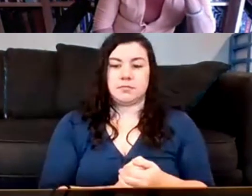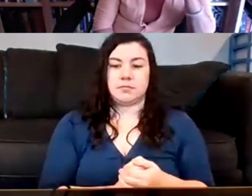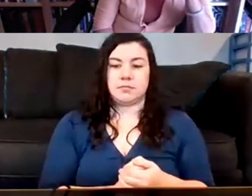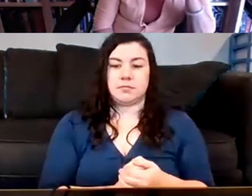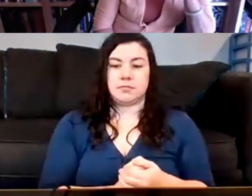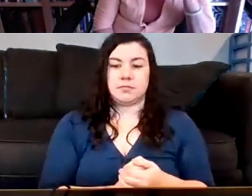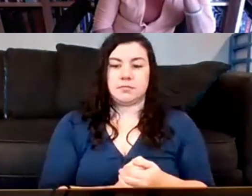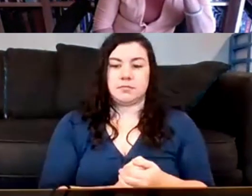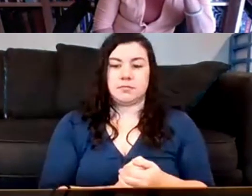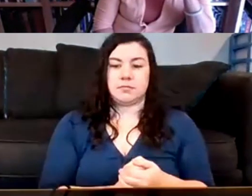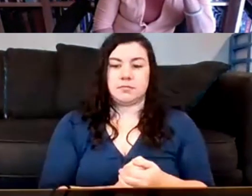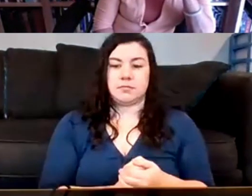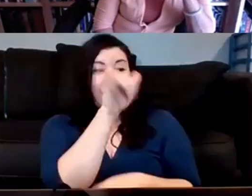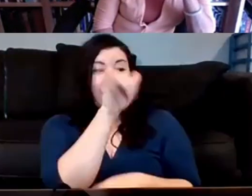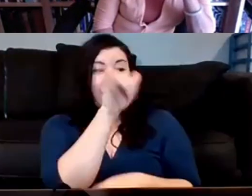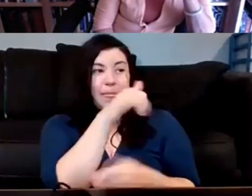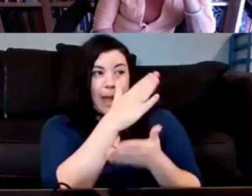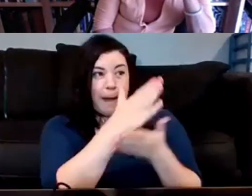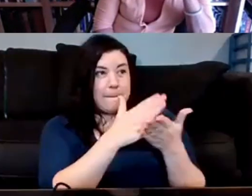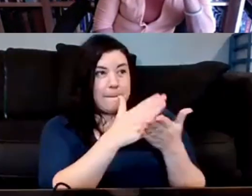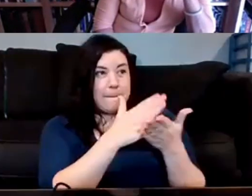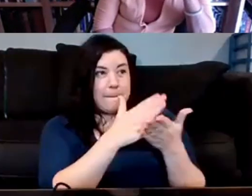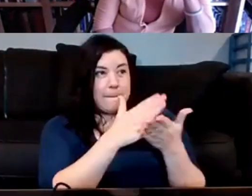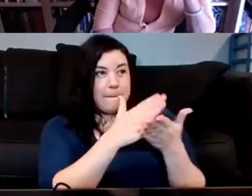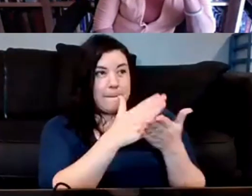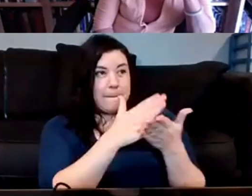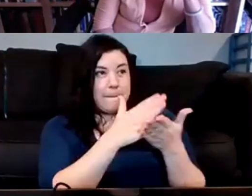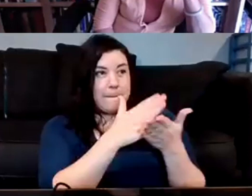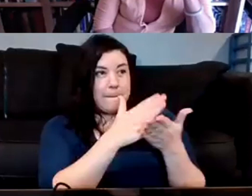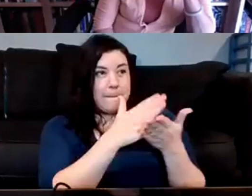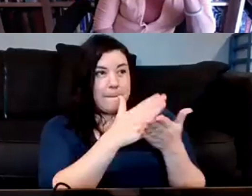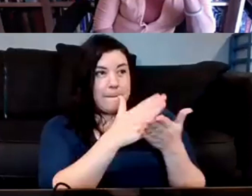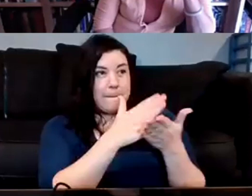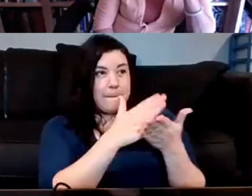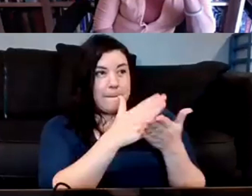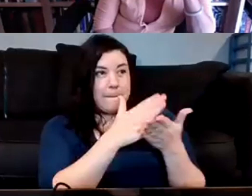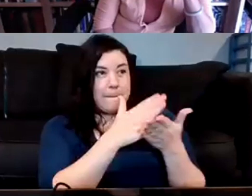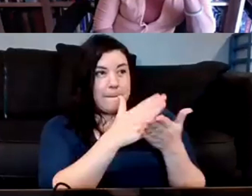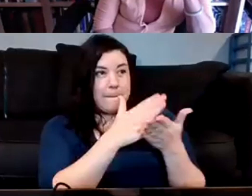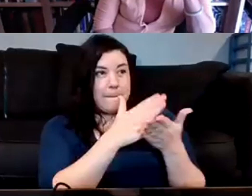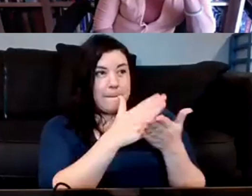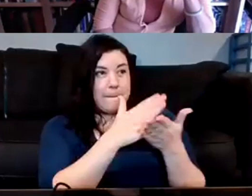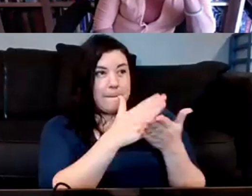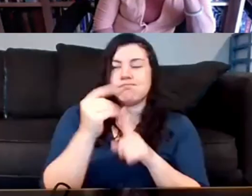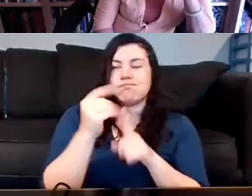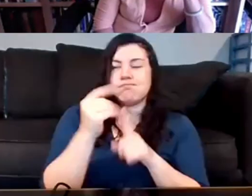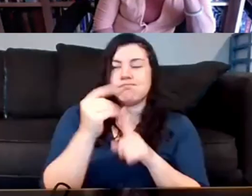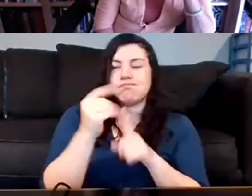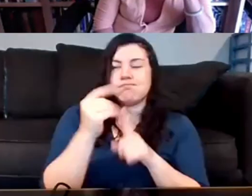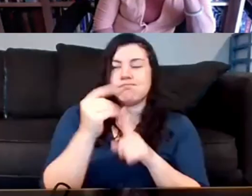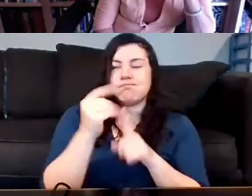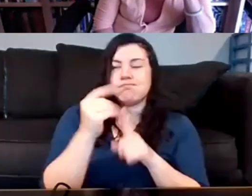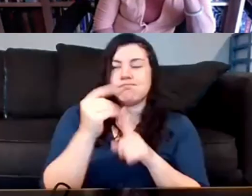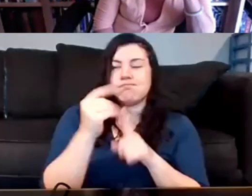I'd just forgotten that actually until you said it. And the other thing I wanted to touch on too is when we